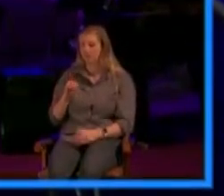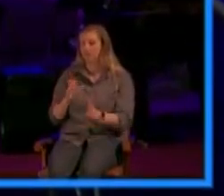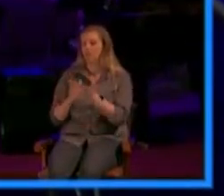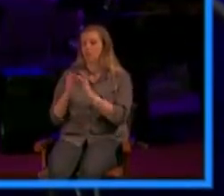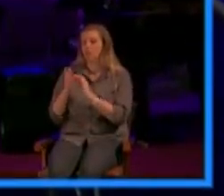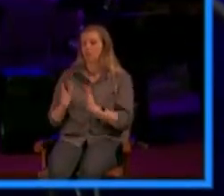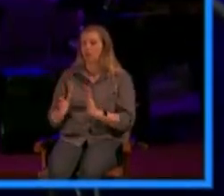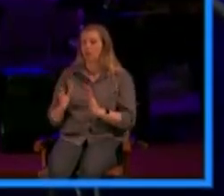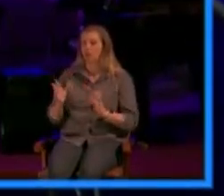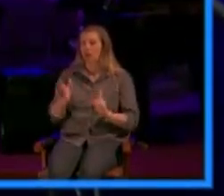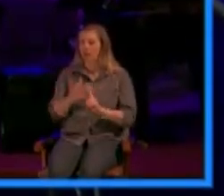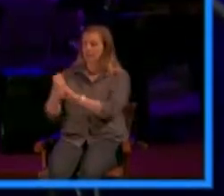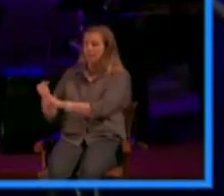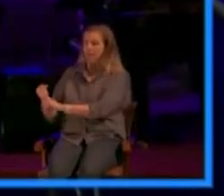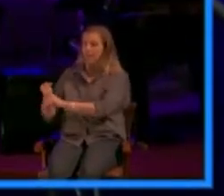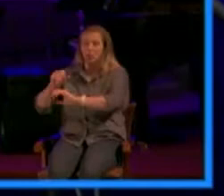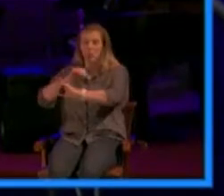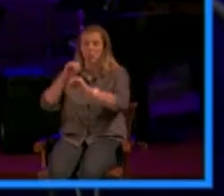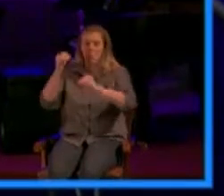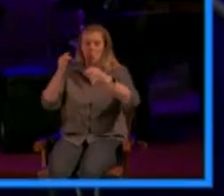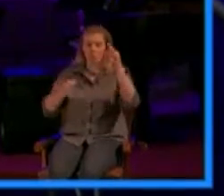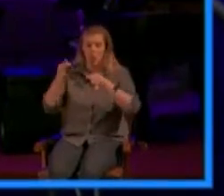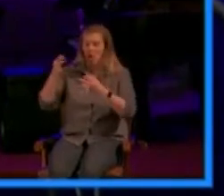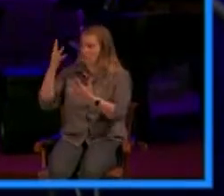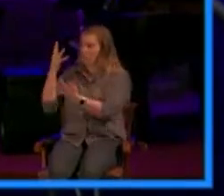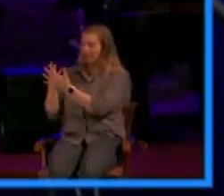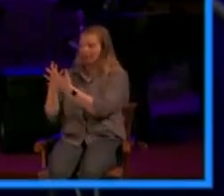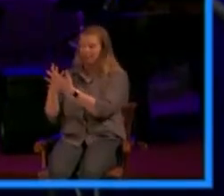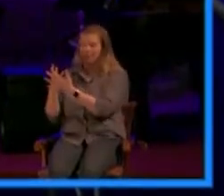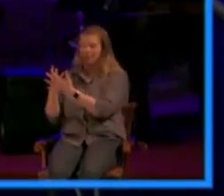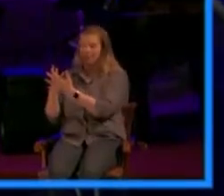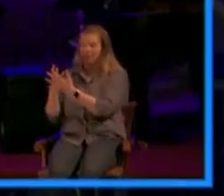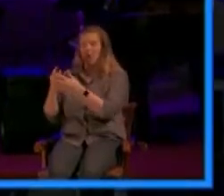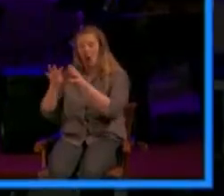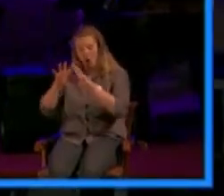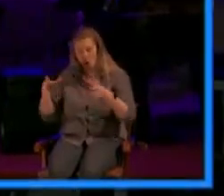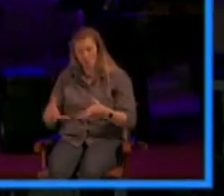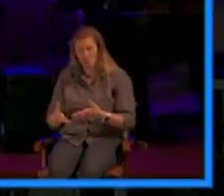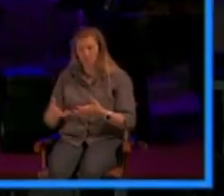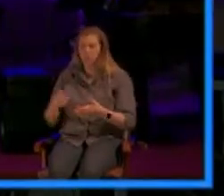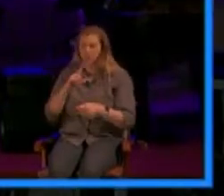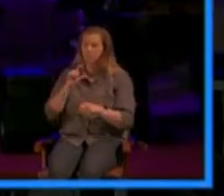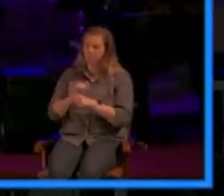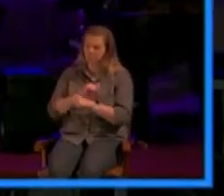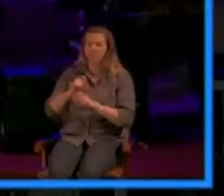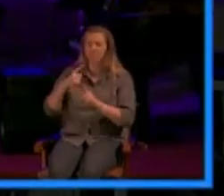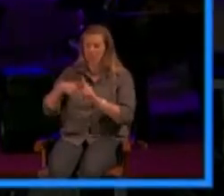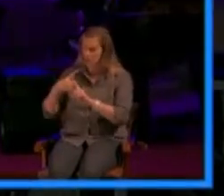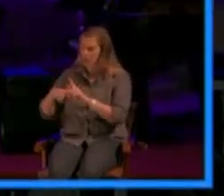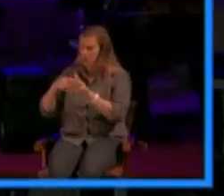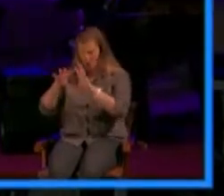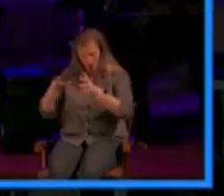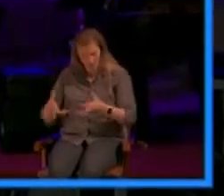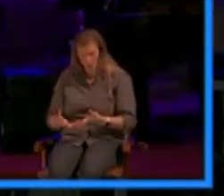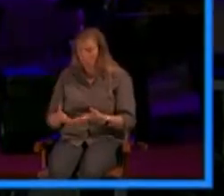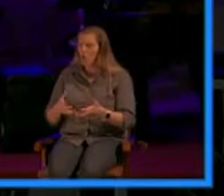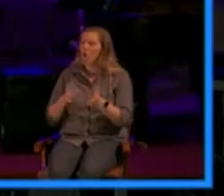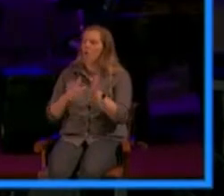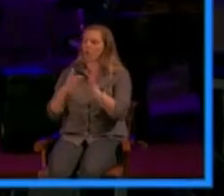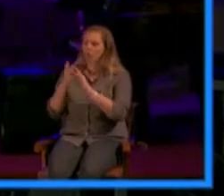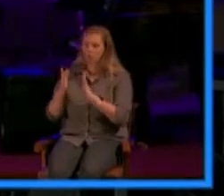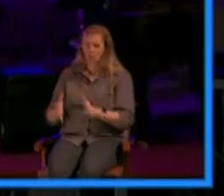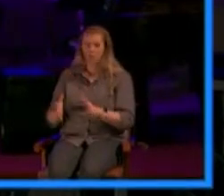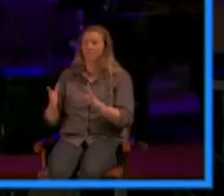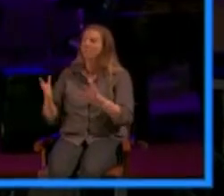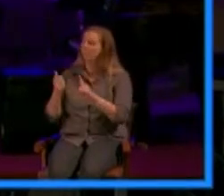sent to prison. Yeah, it is indeed very real and very current. Well, we just want to take a few moments now